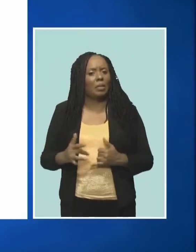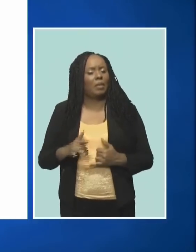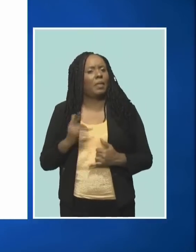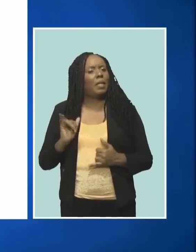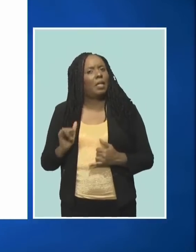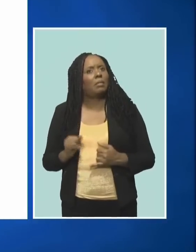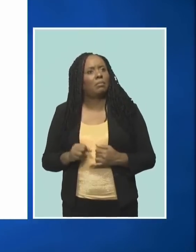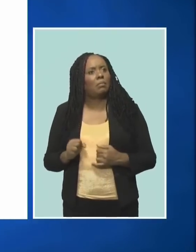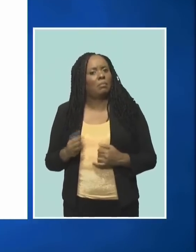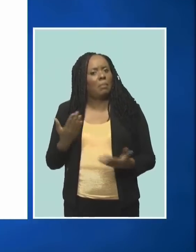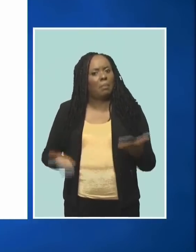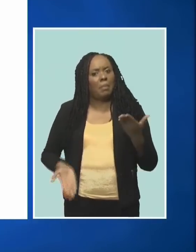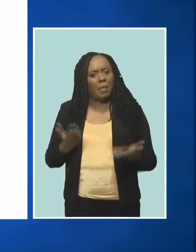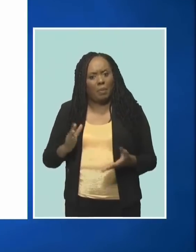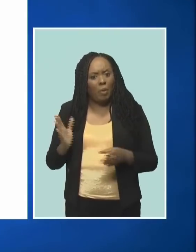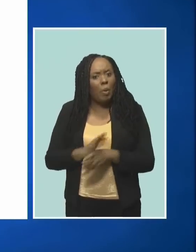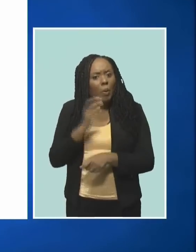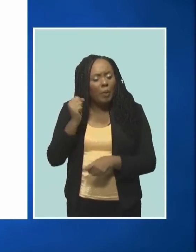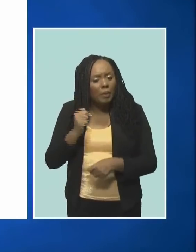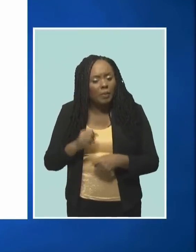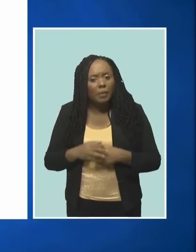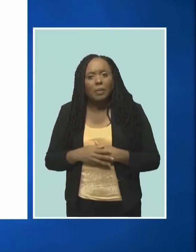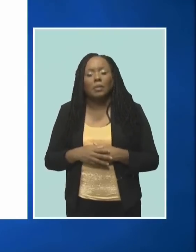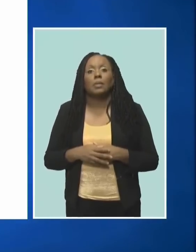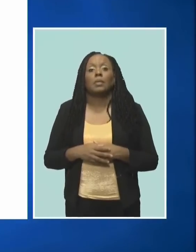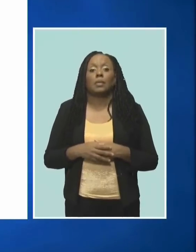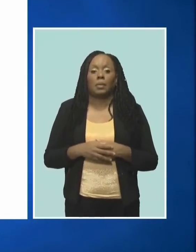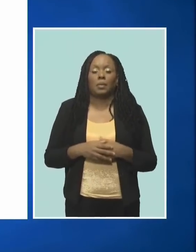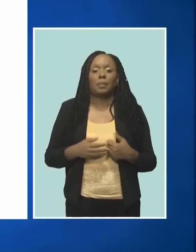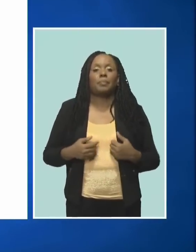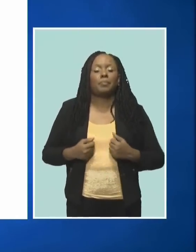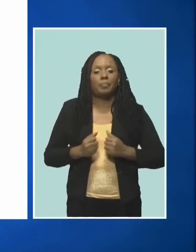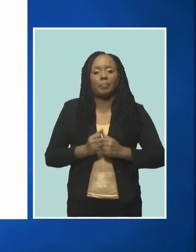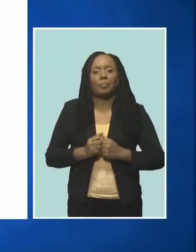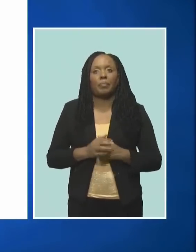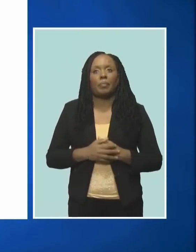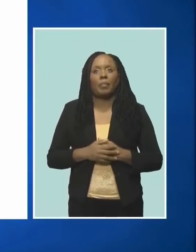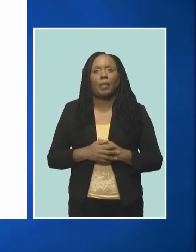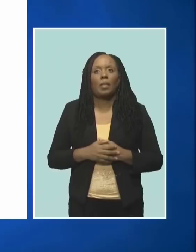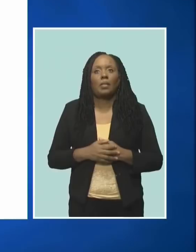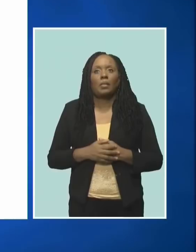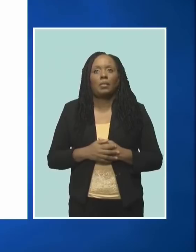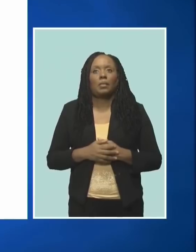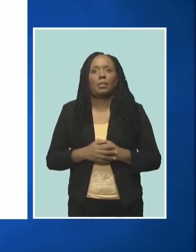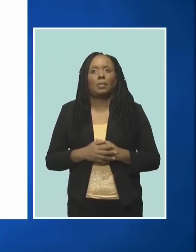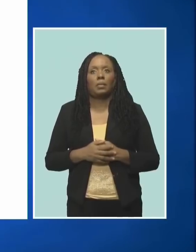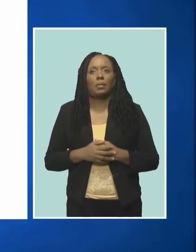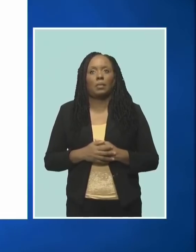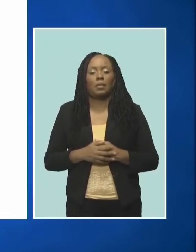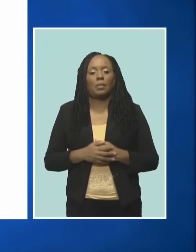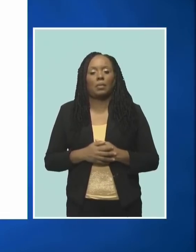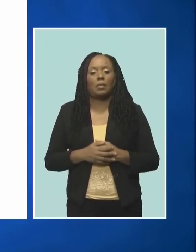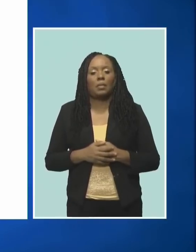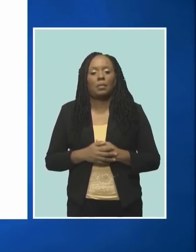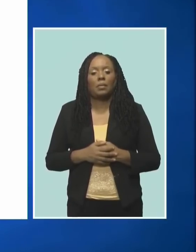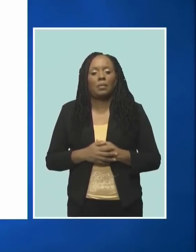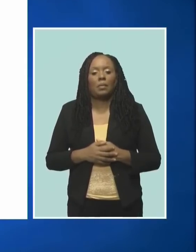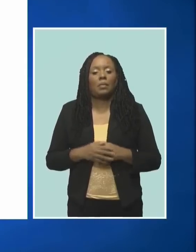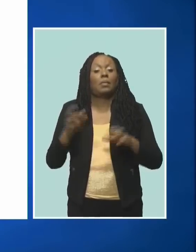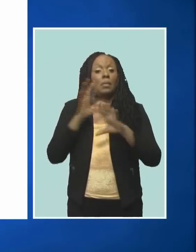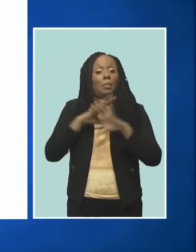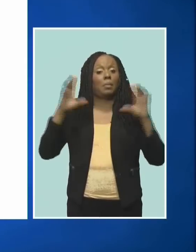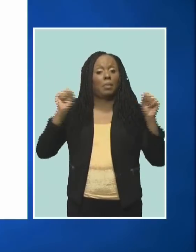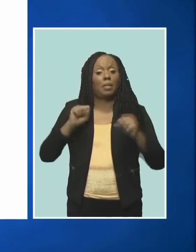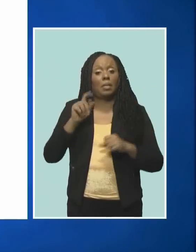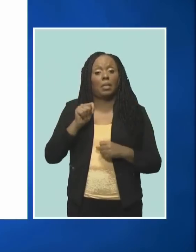quite unlikely. The reality is that President Trump is likely to create substantial confusion and chaos